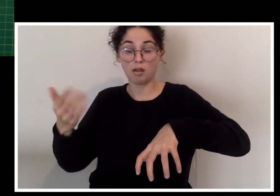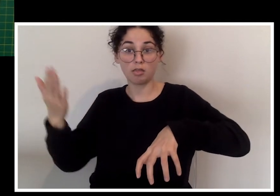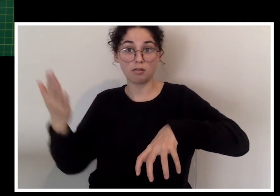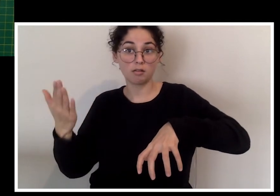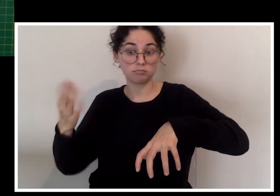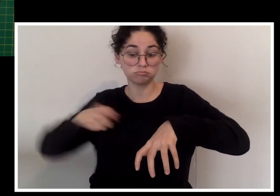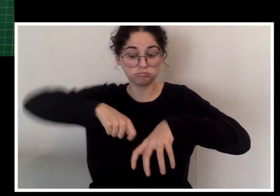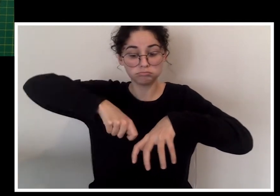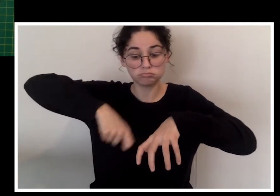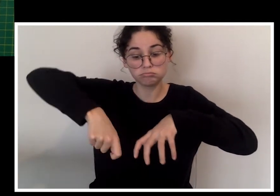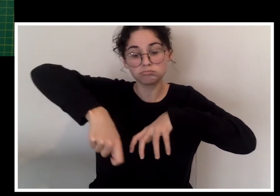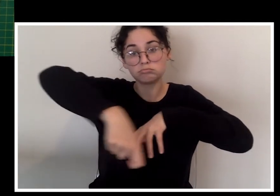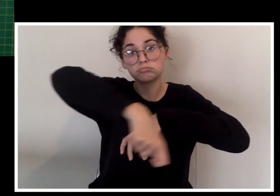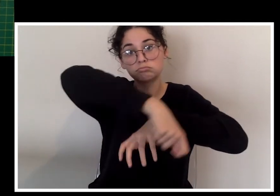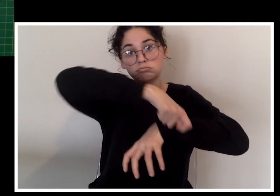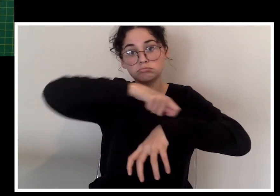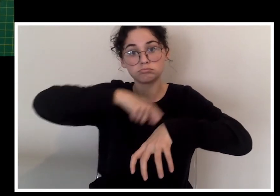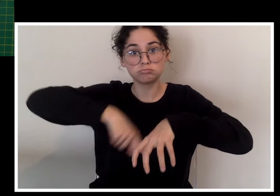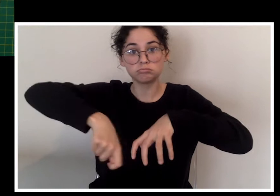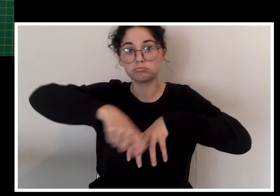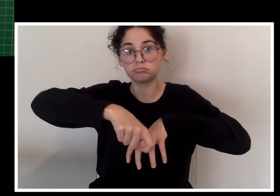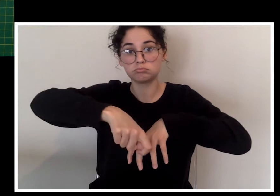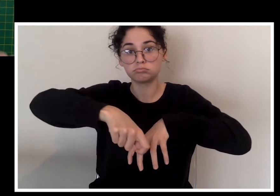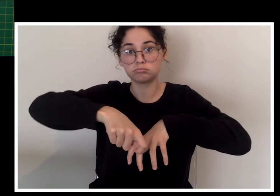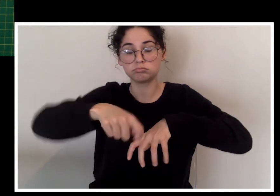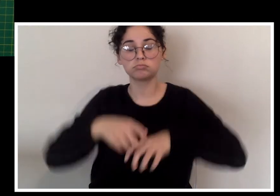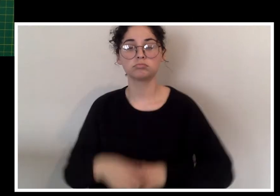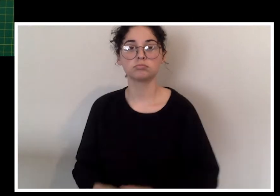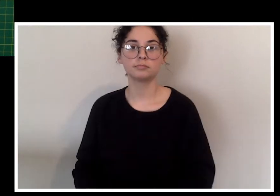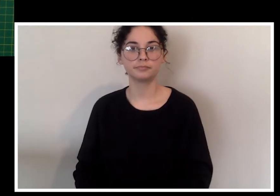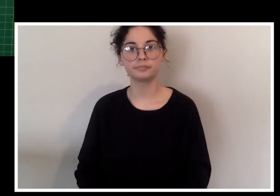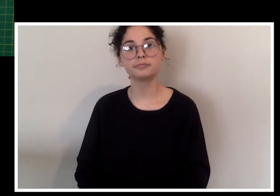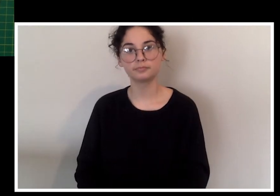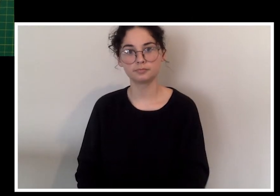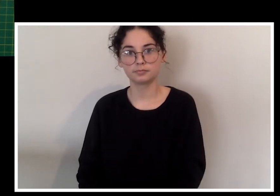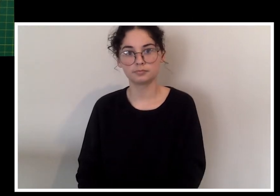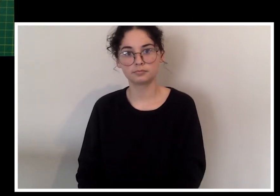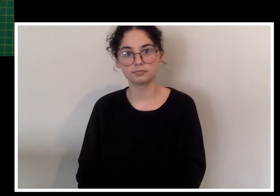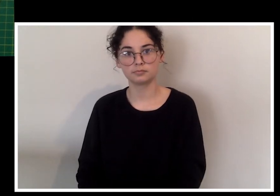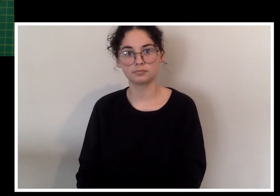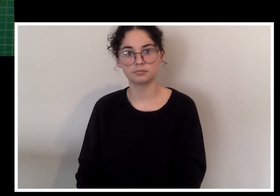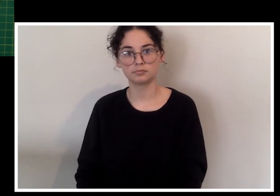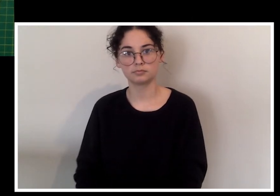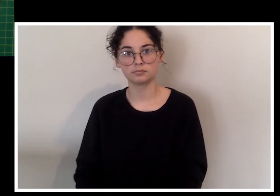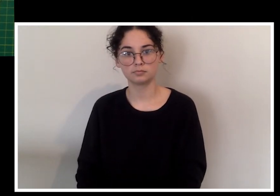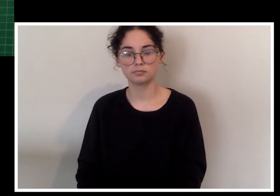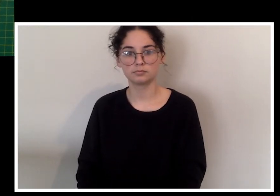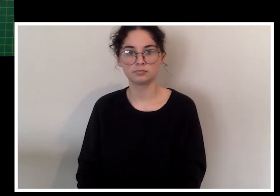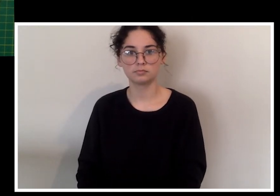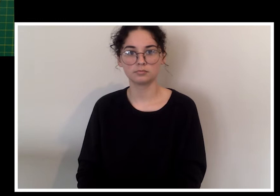all the way around with the other, pressing down on the paper and against whatever object you're tracing.